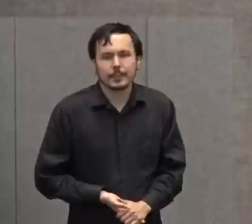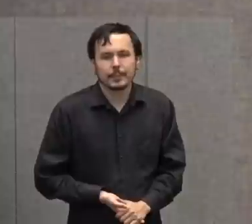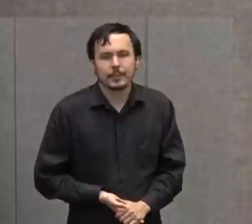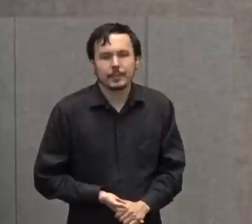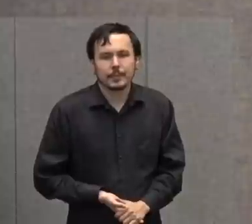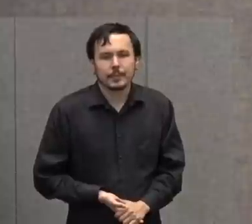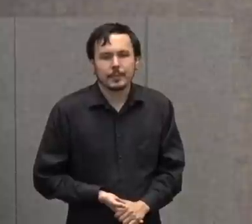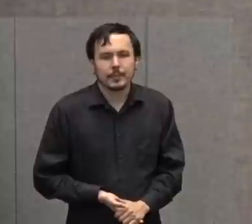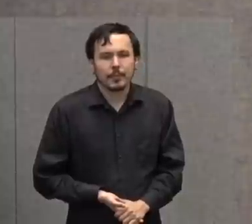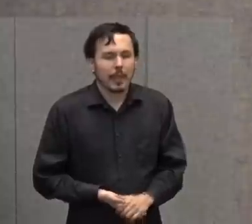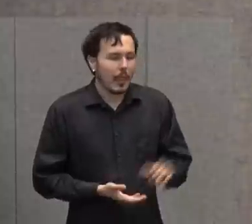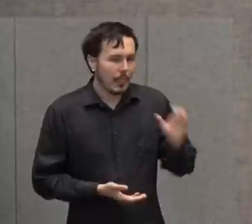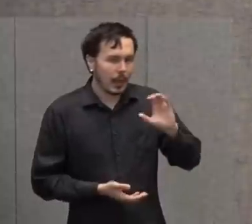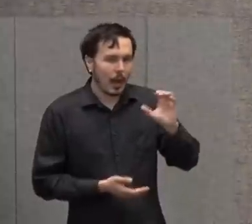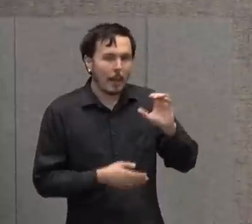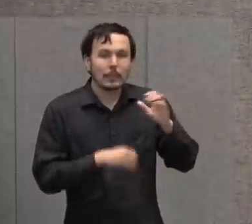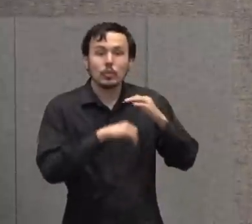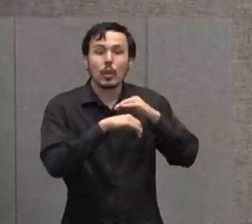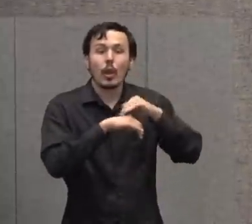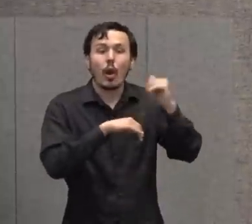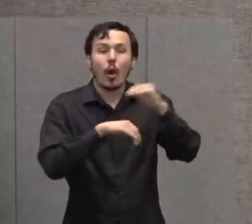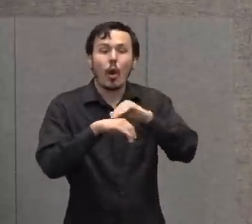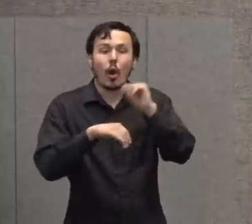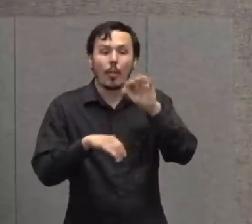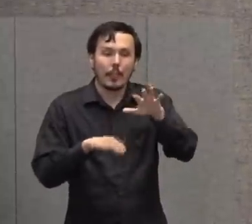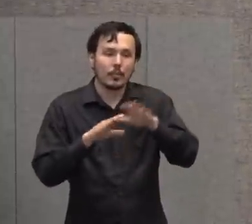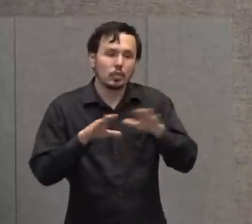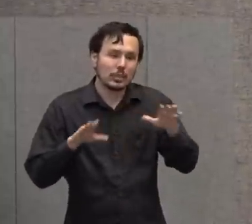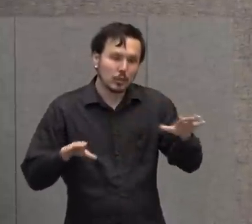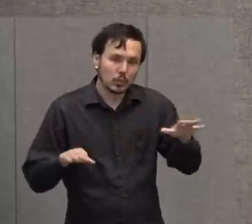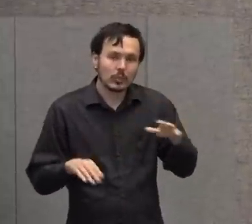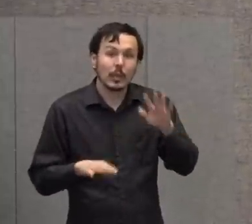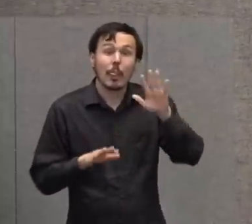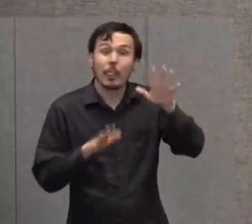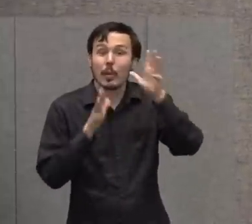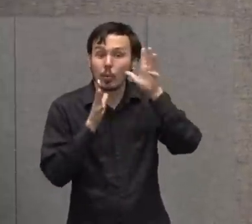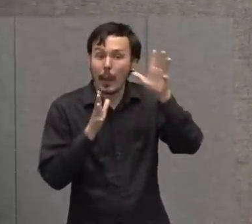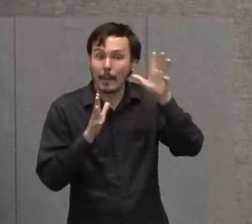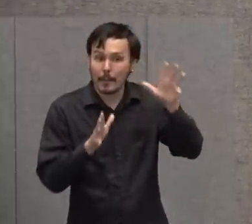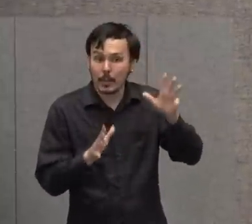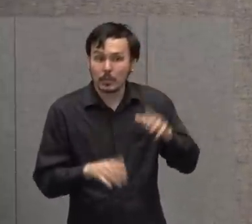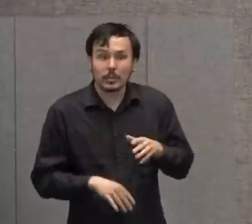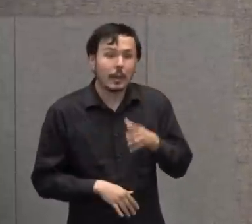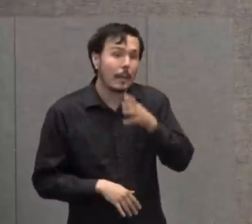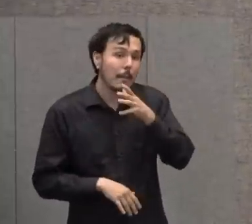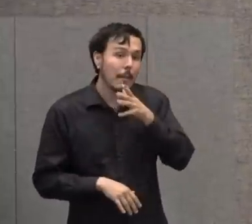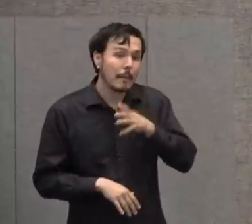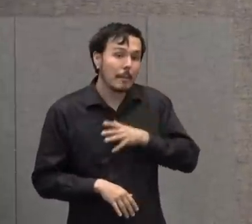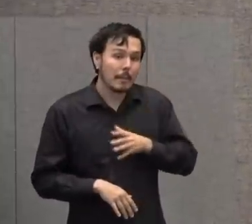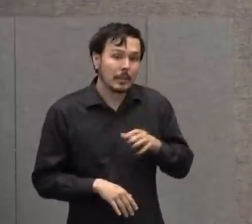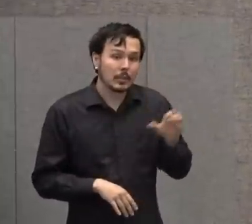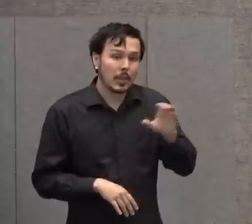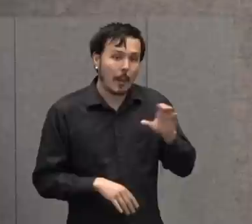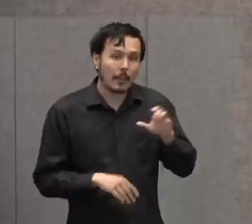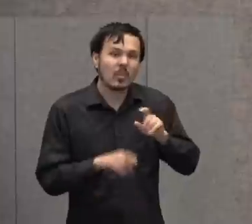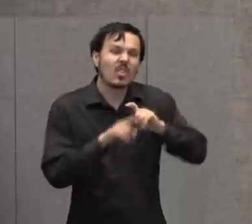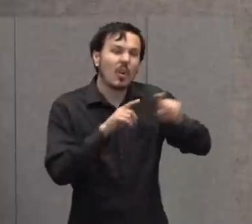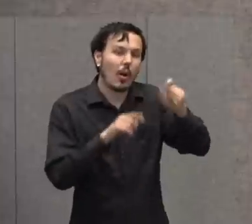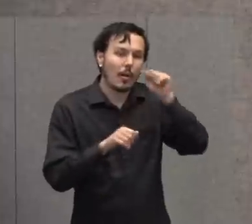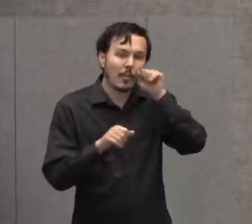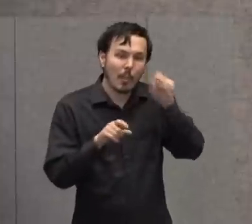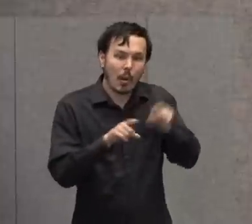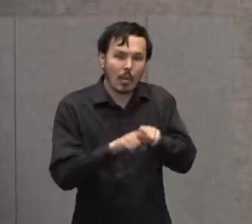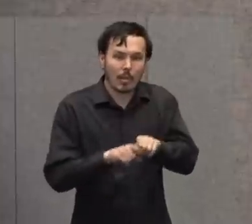The Comforts called their children. They called their parents. Mrs. Comfort called her brother. Mr. Comfort called the